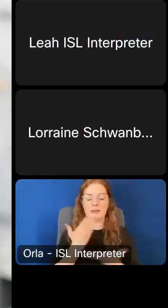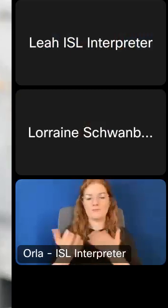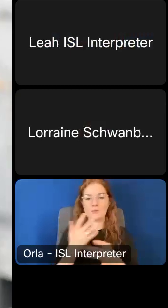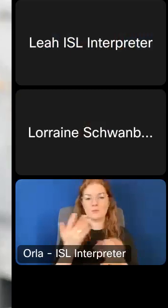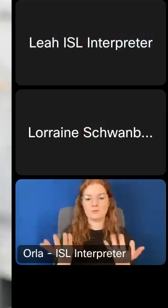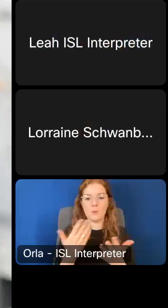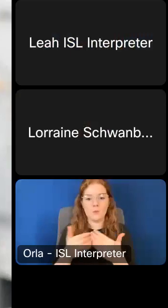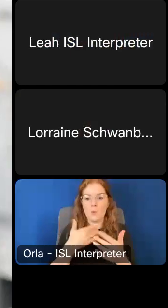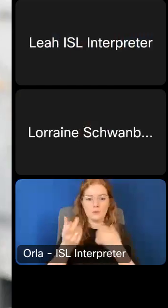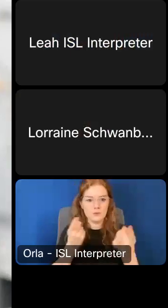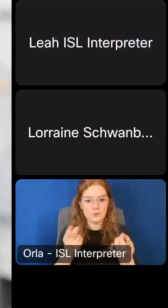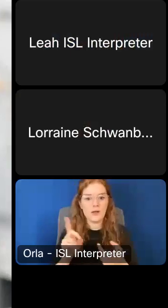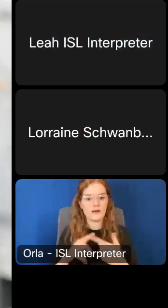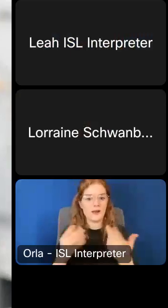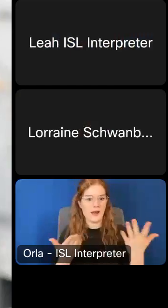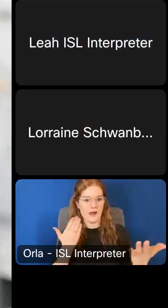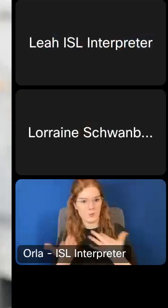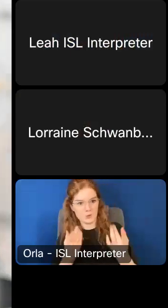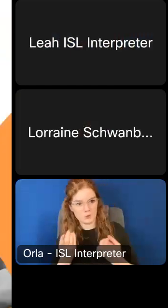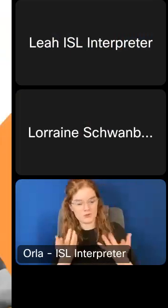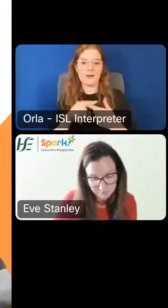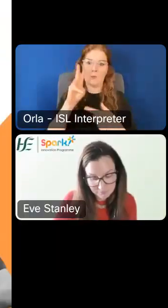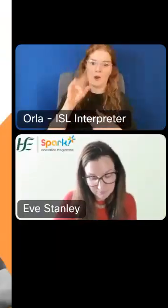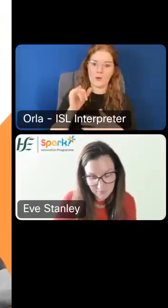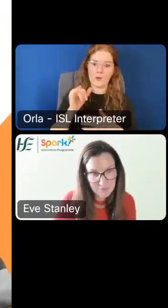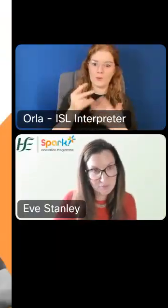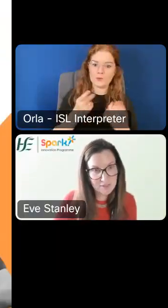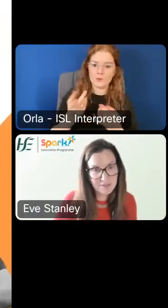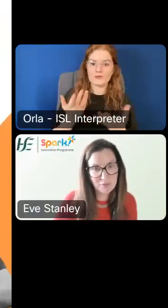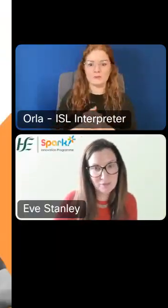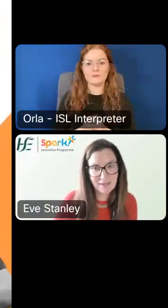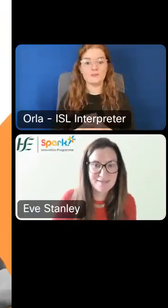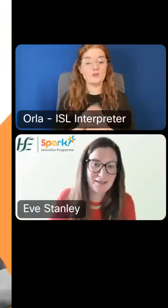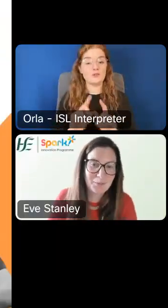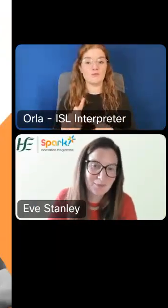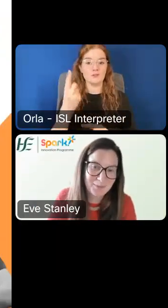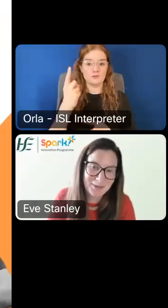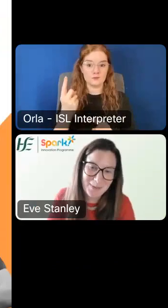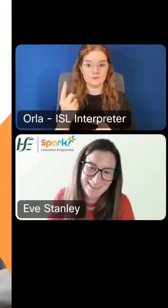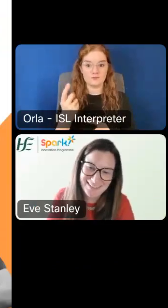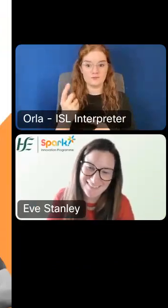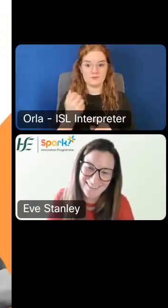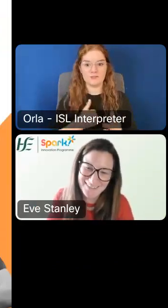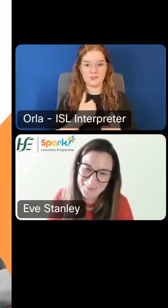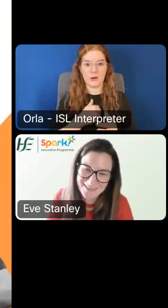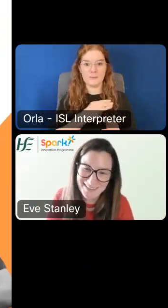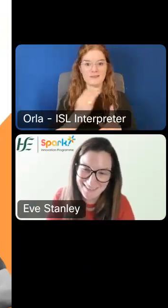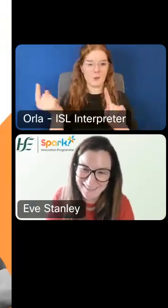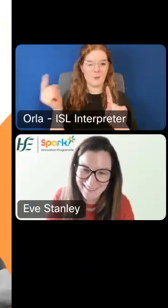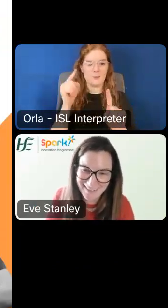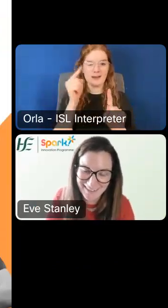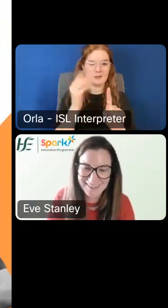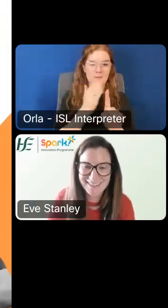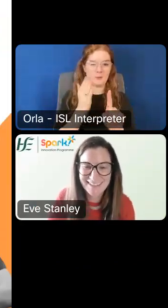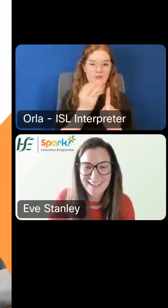we do and how we do it and why we do it. So first of all, sorry, will you go back to the preceding